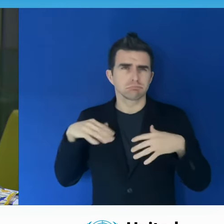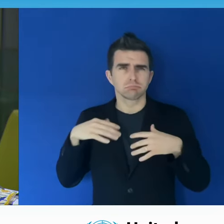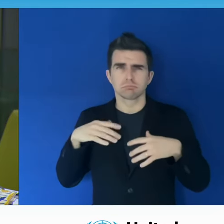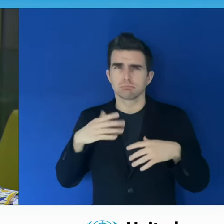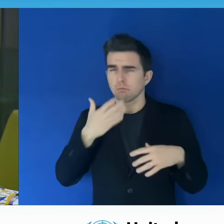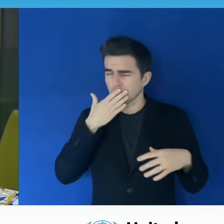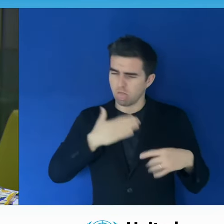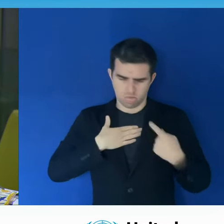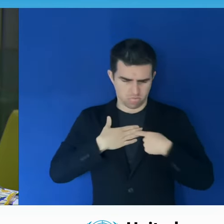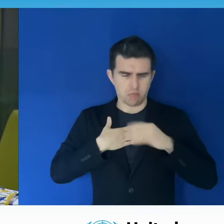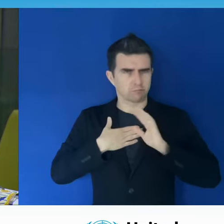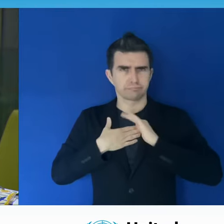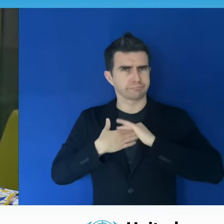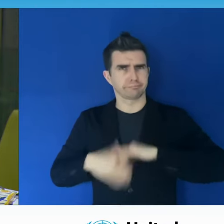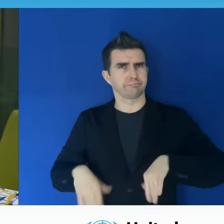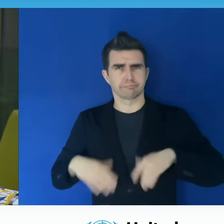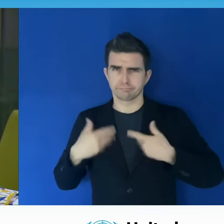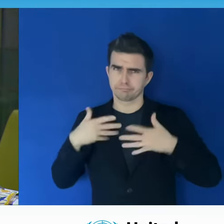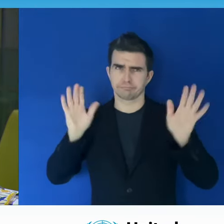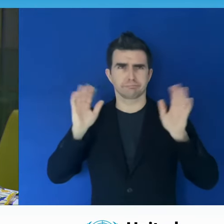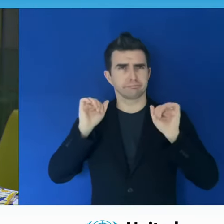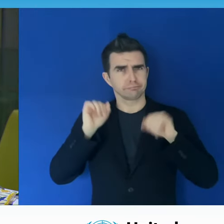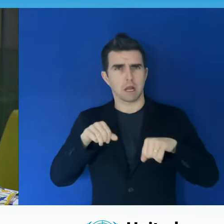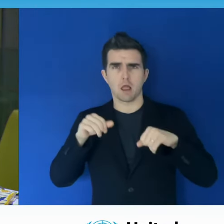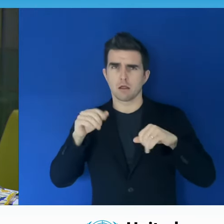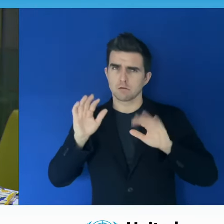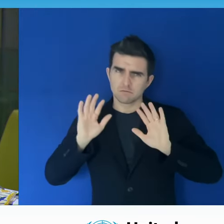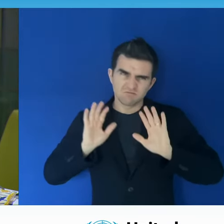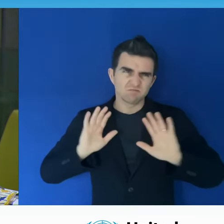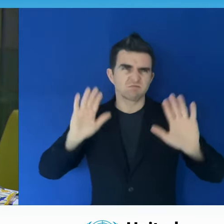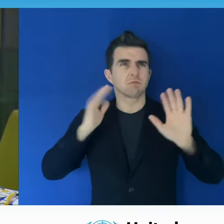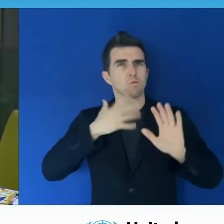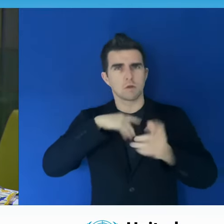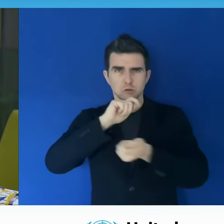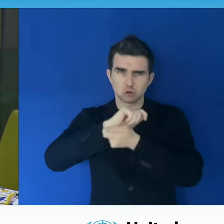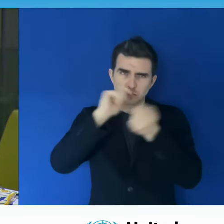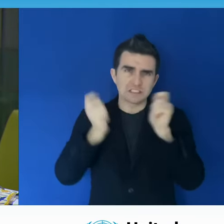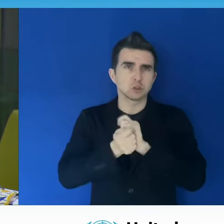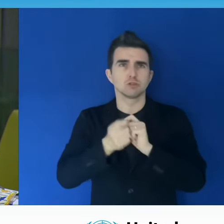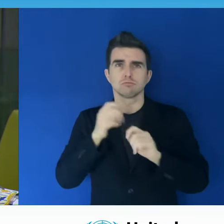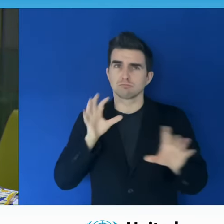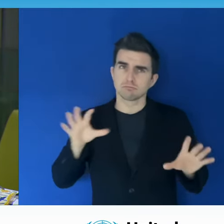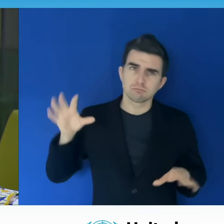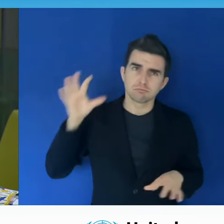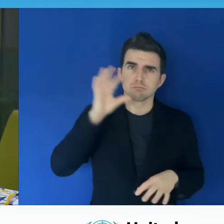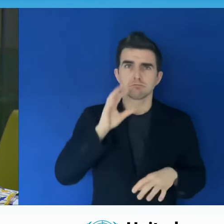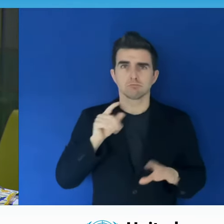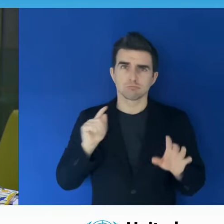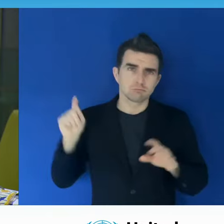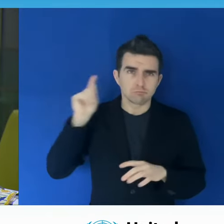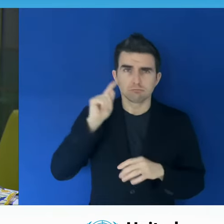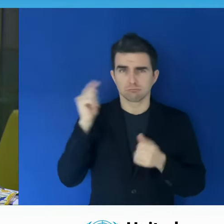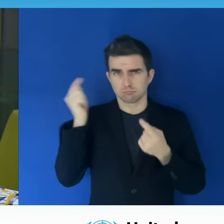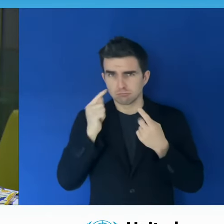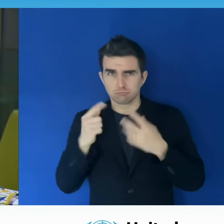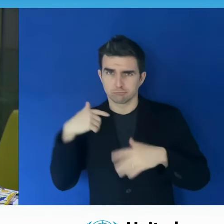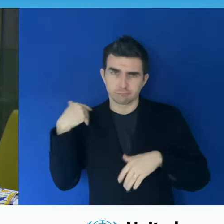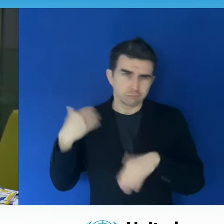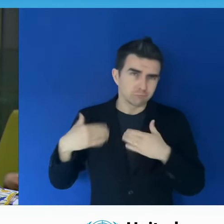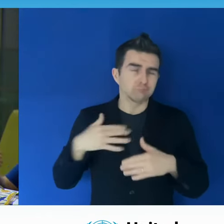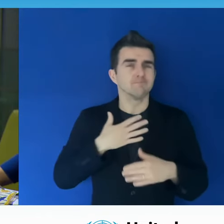the national and regional level when it comes to this area. Mental health is